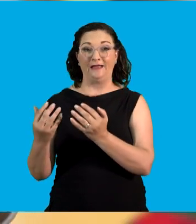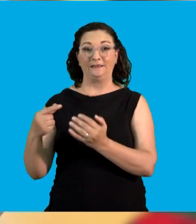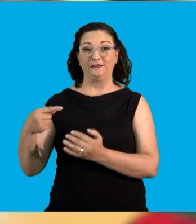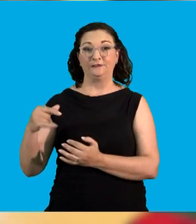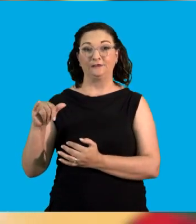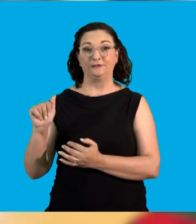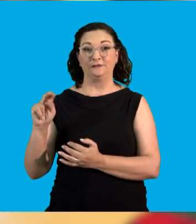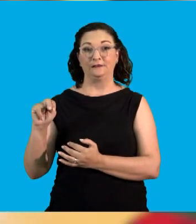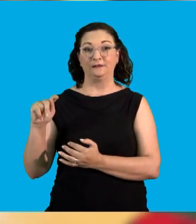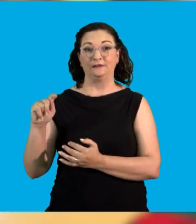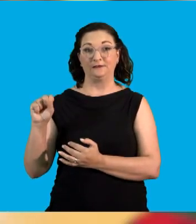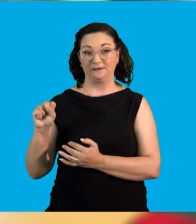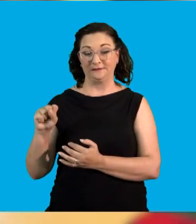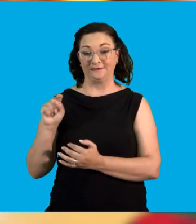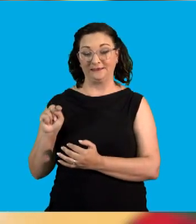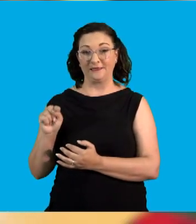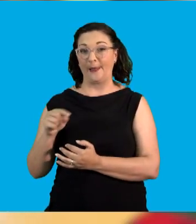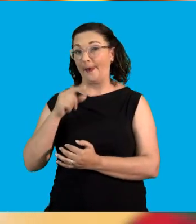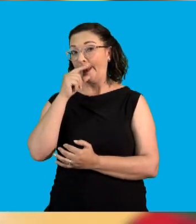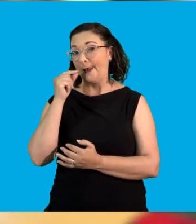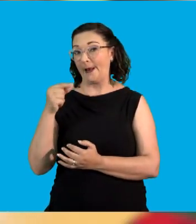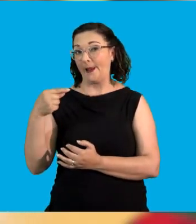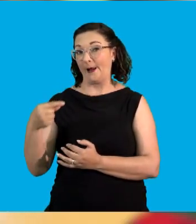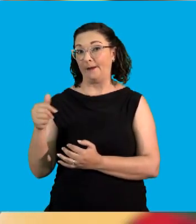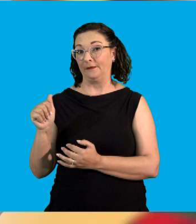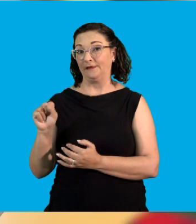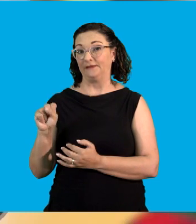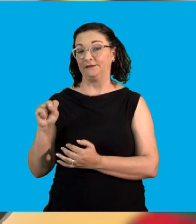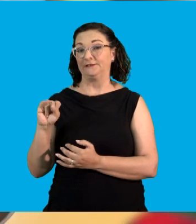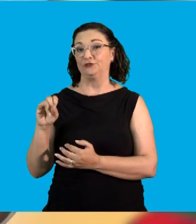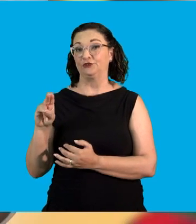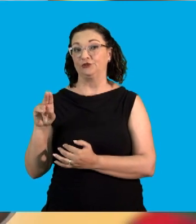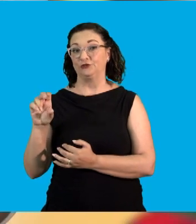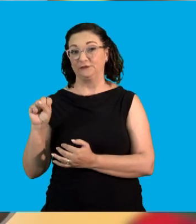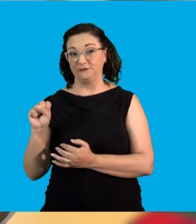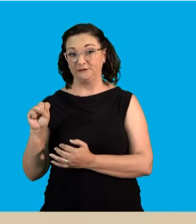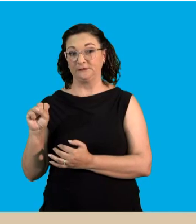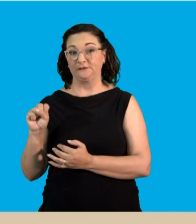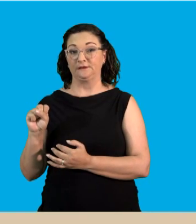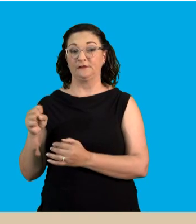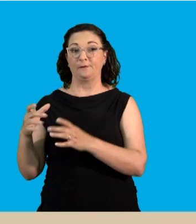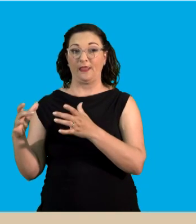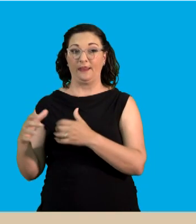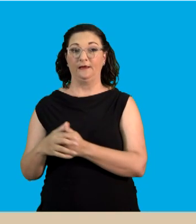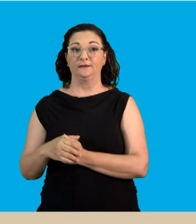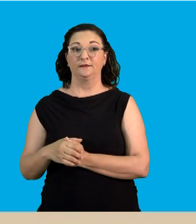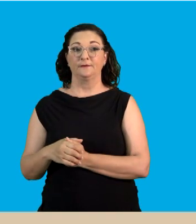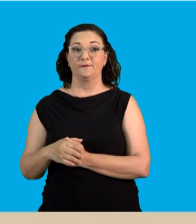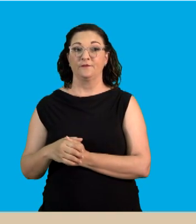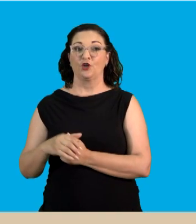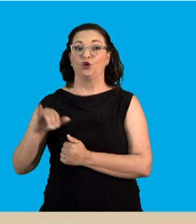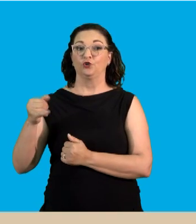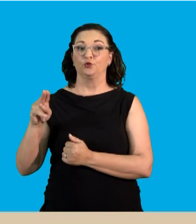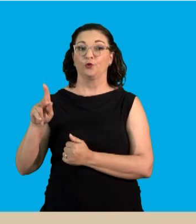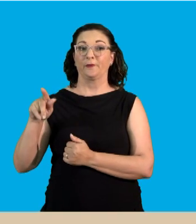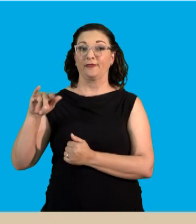giants, which are referred to as the gaseous planets. Okay, those are Jupiter, Saturn,